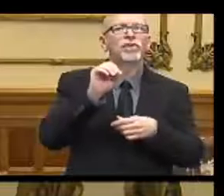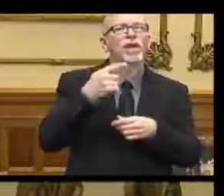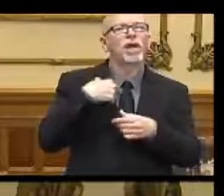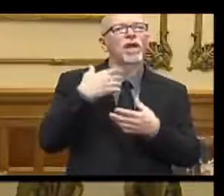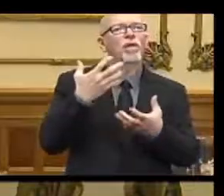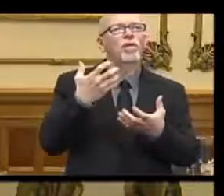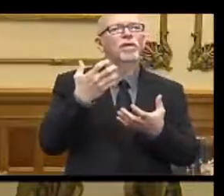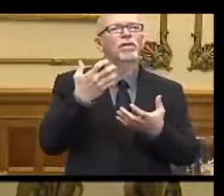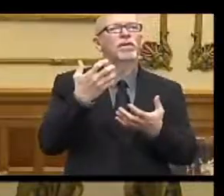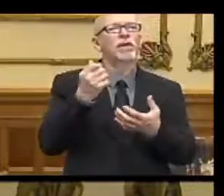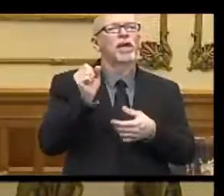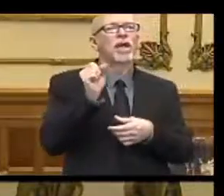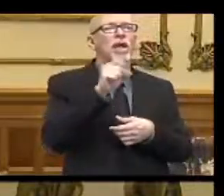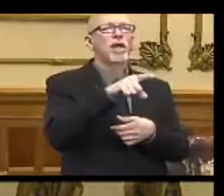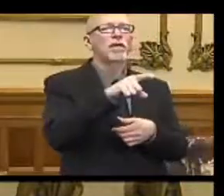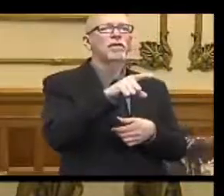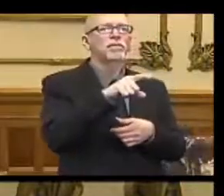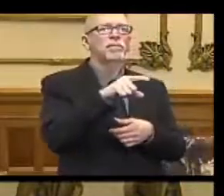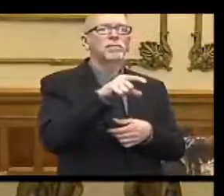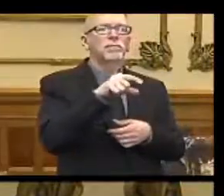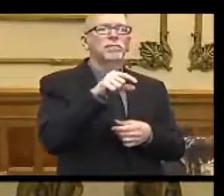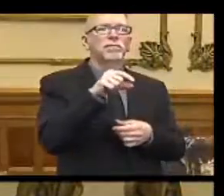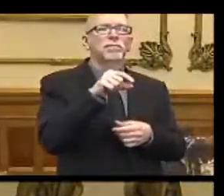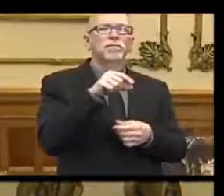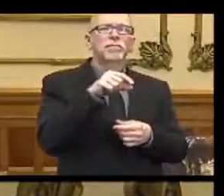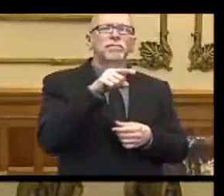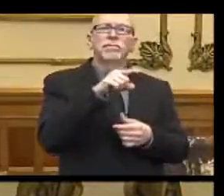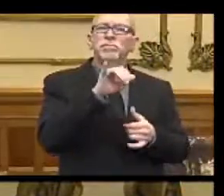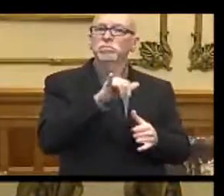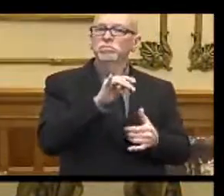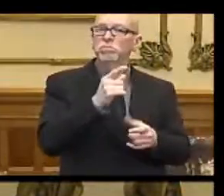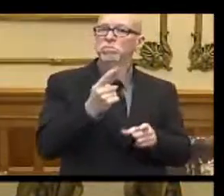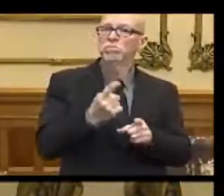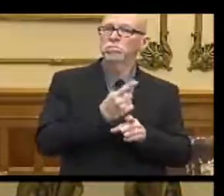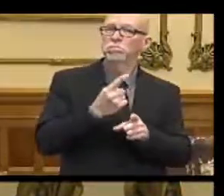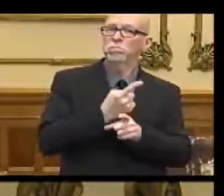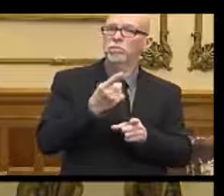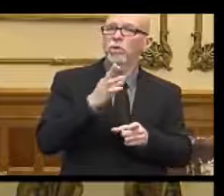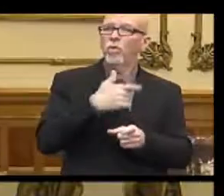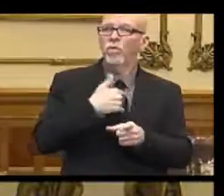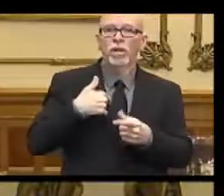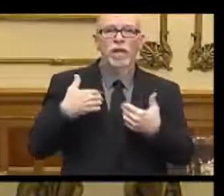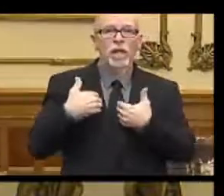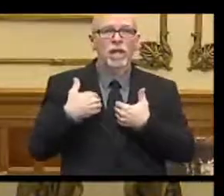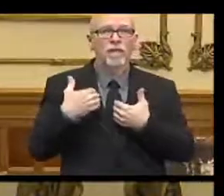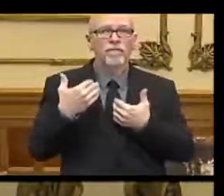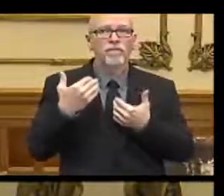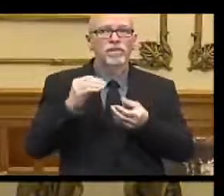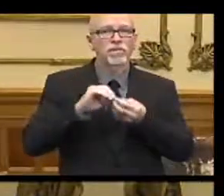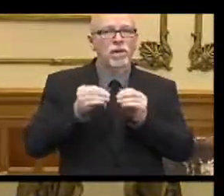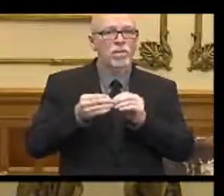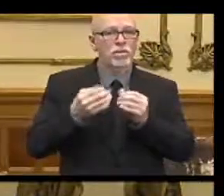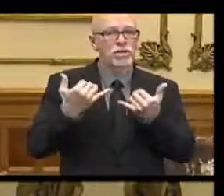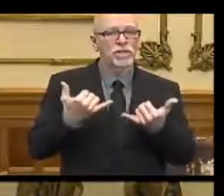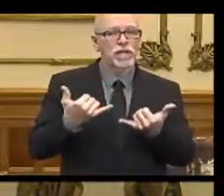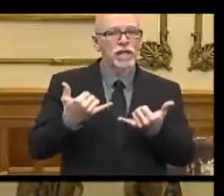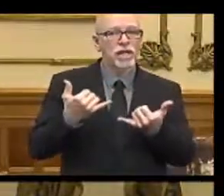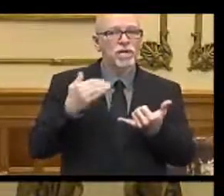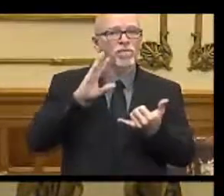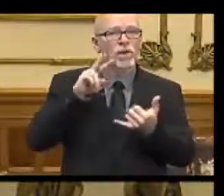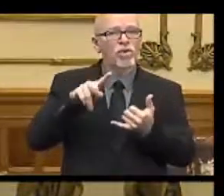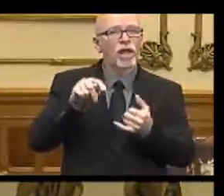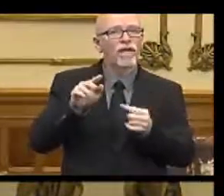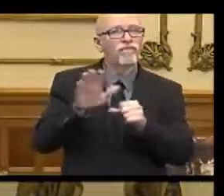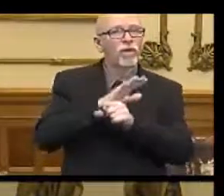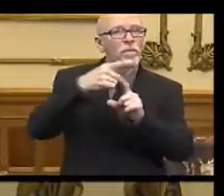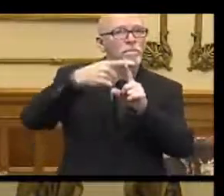to just ask, is that typical? Do we have numbers that look at a full